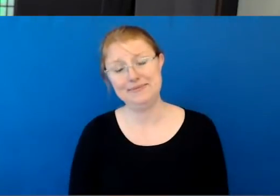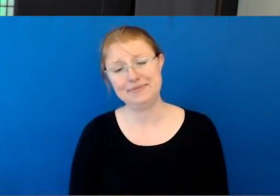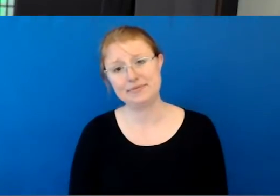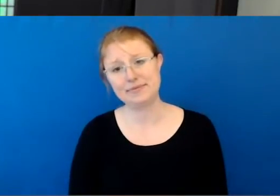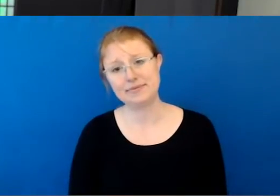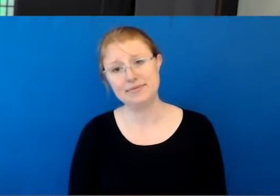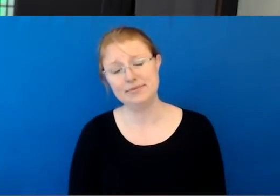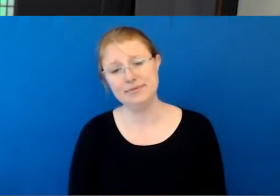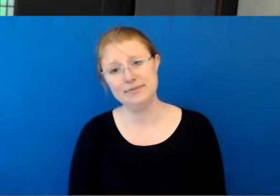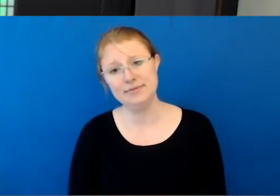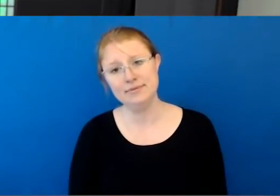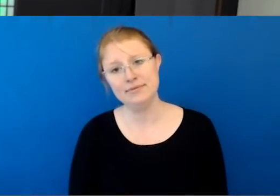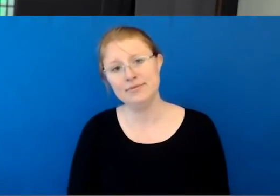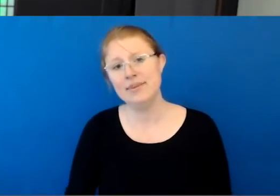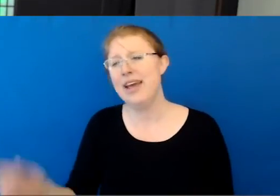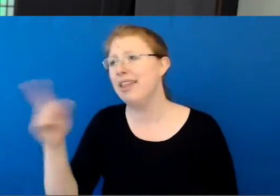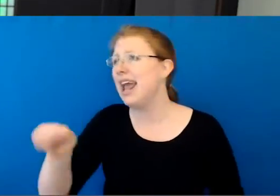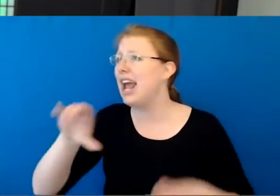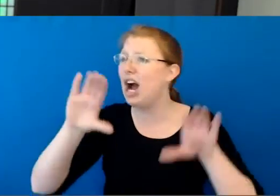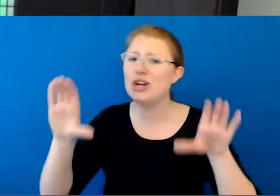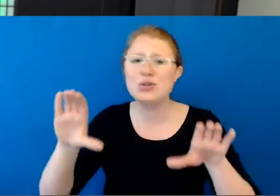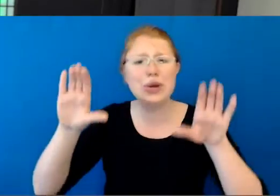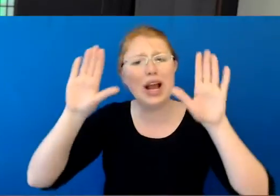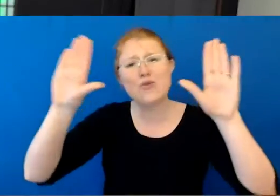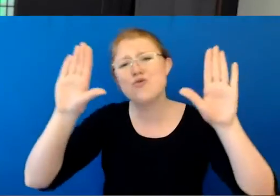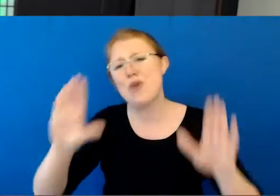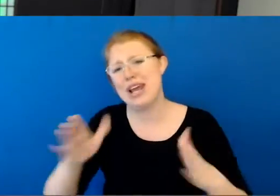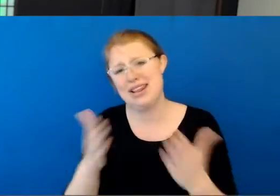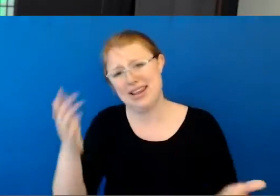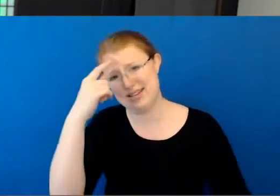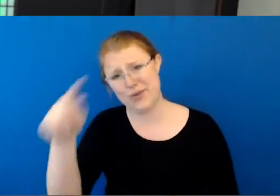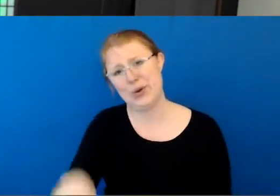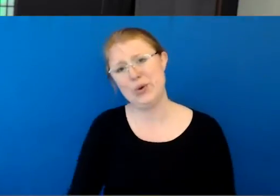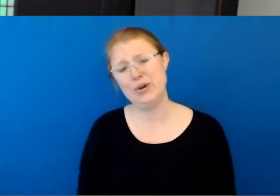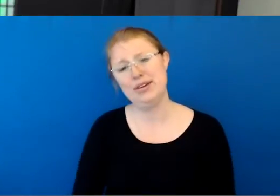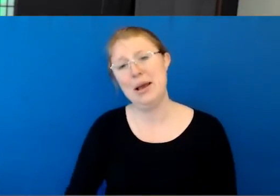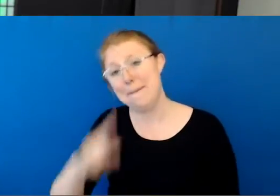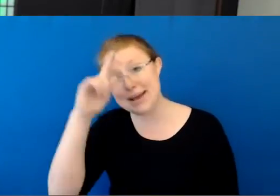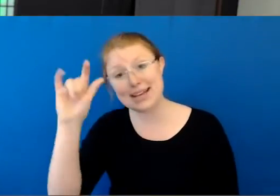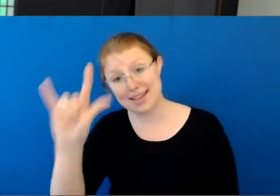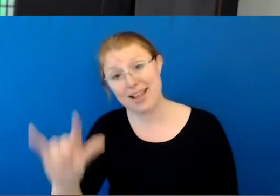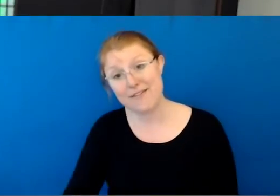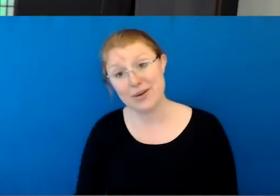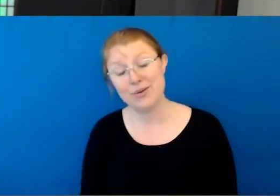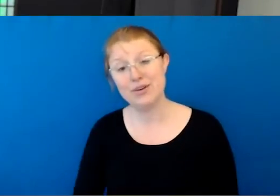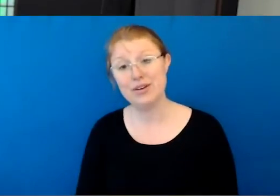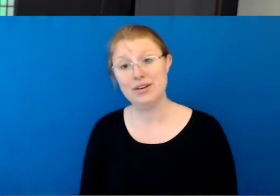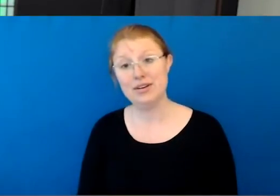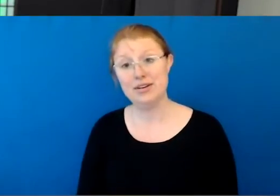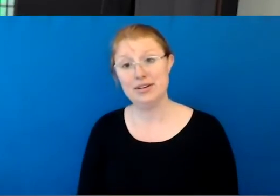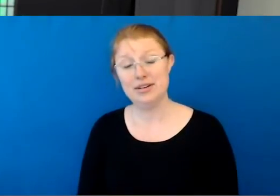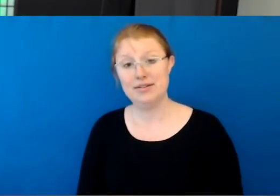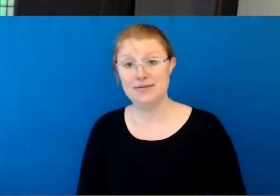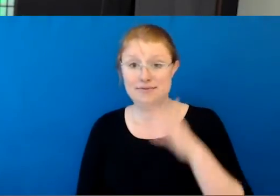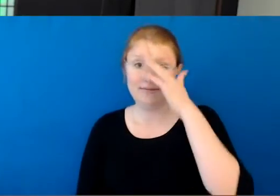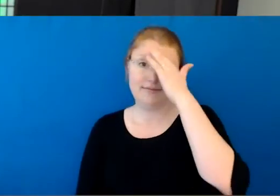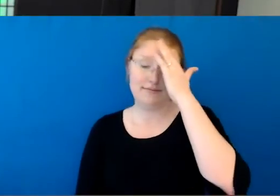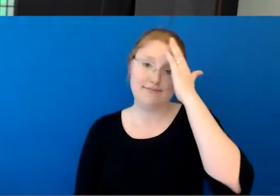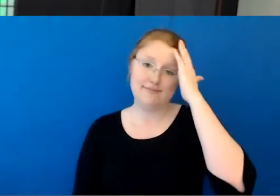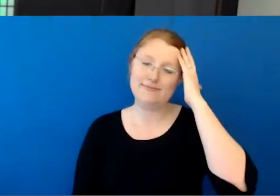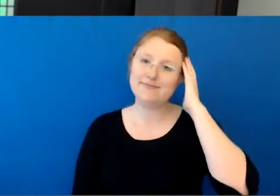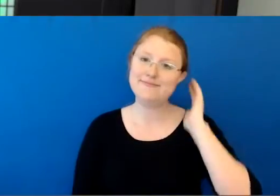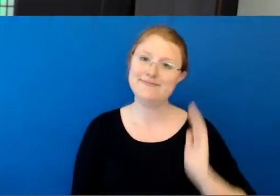know, whatever the routine is in your house. Find reasons to praise your mom, kids,